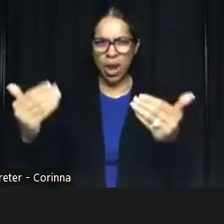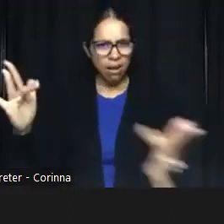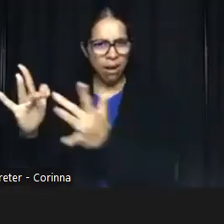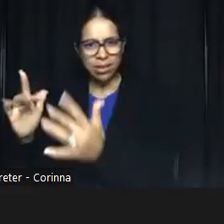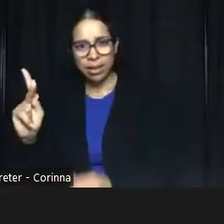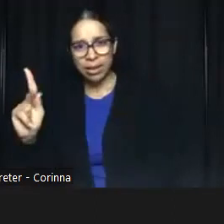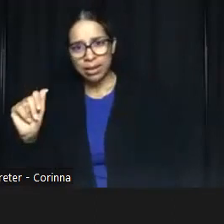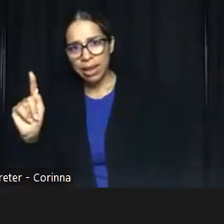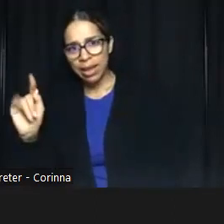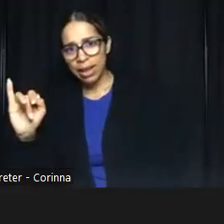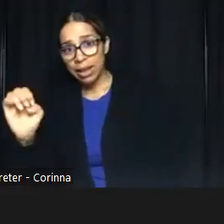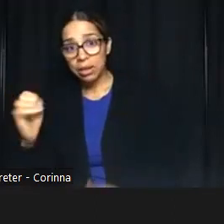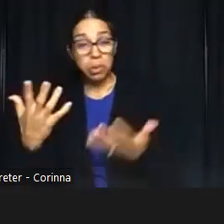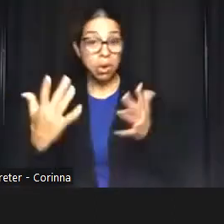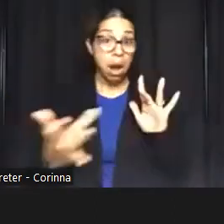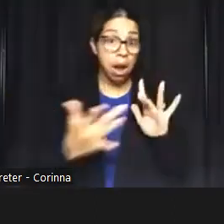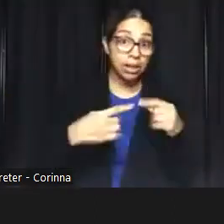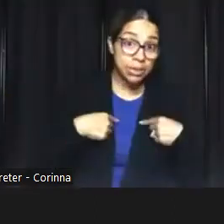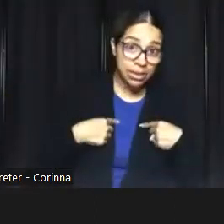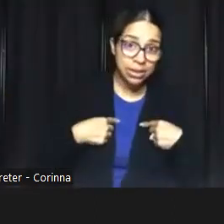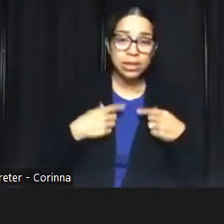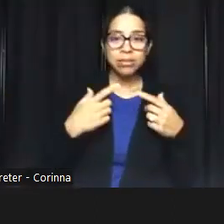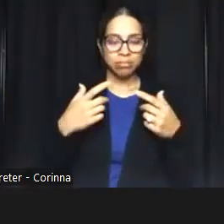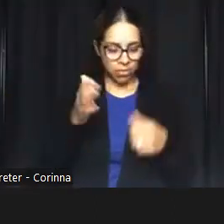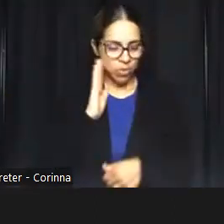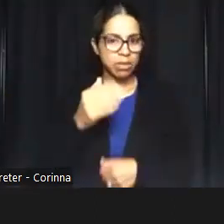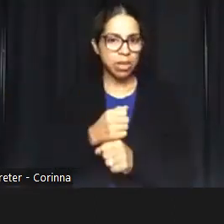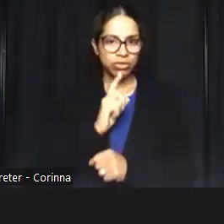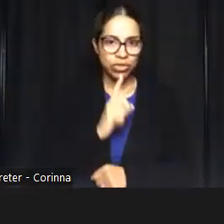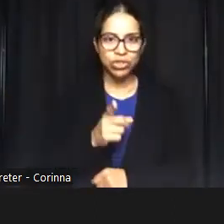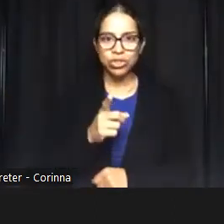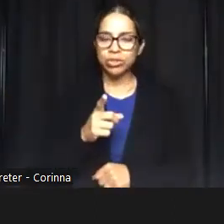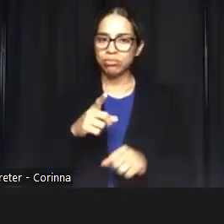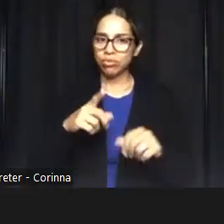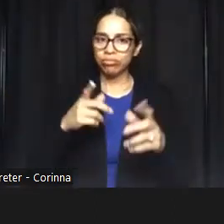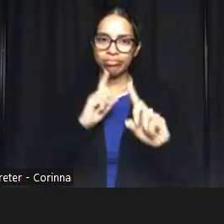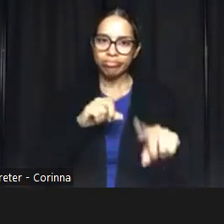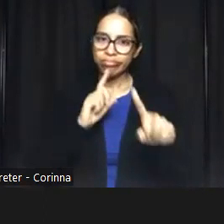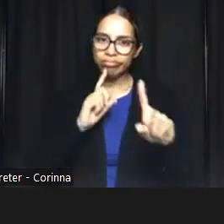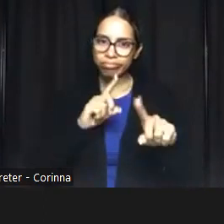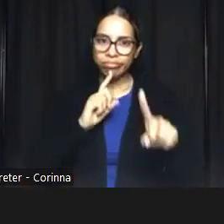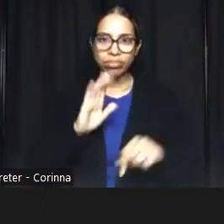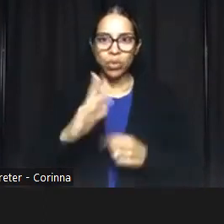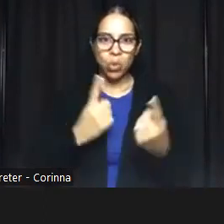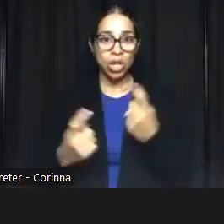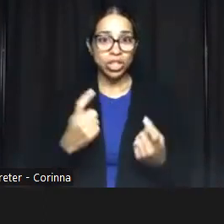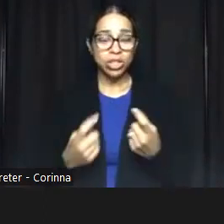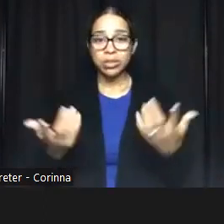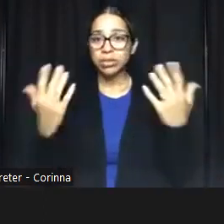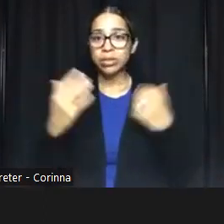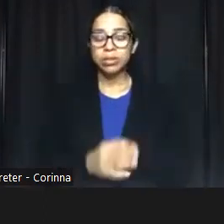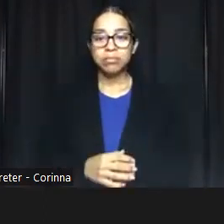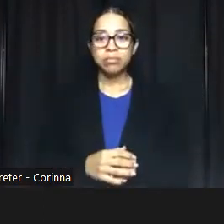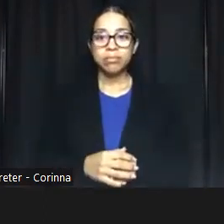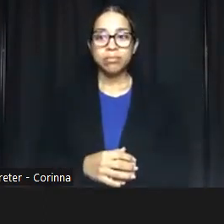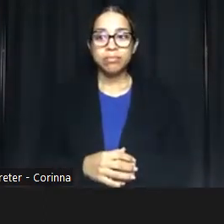sure to get you connected and get your questions answered. Or if you have groups or